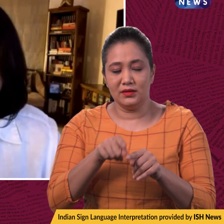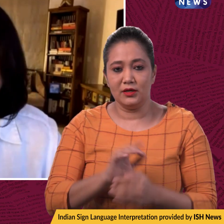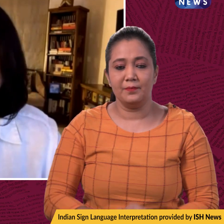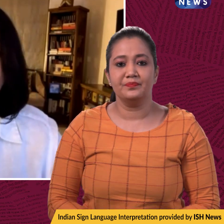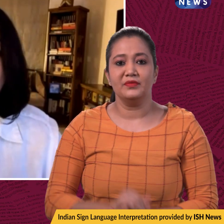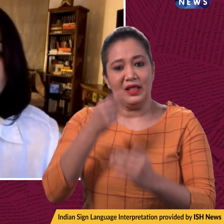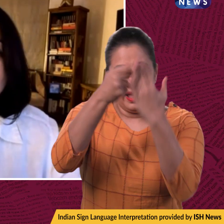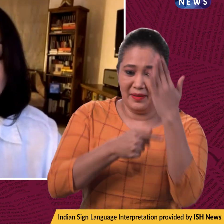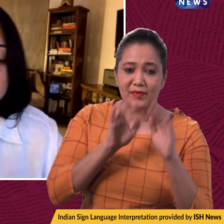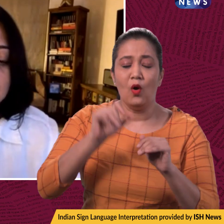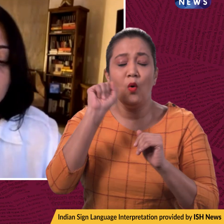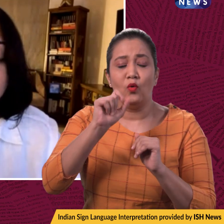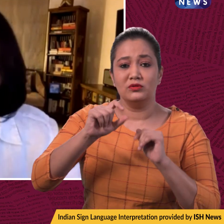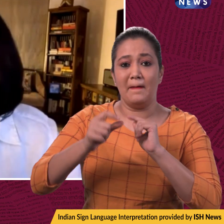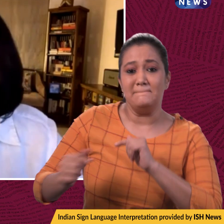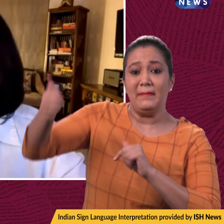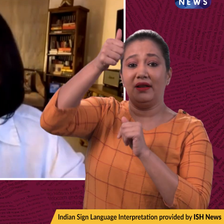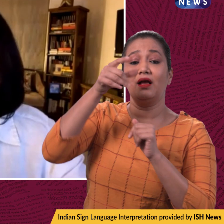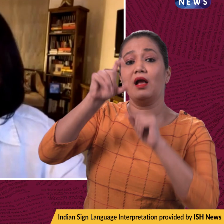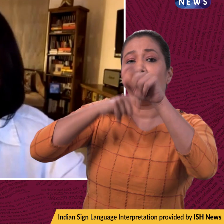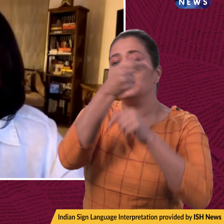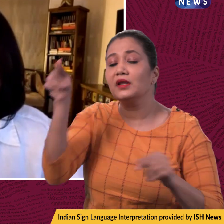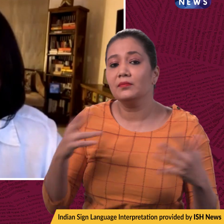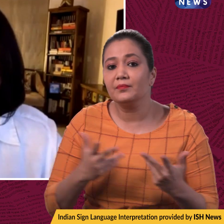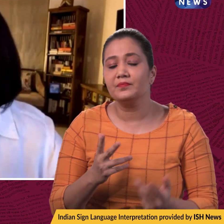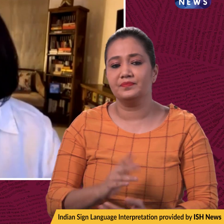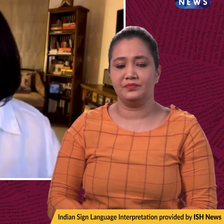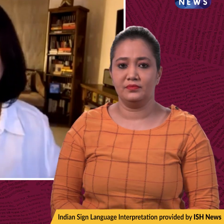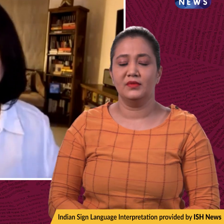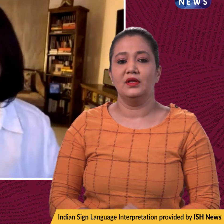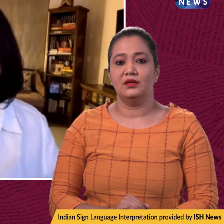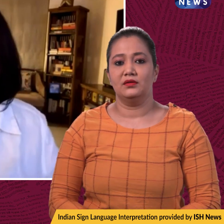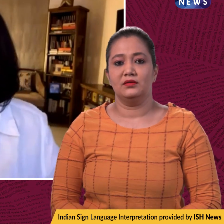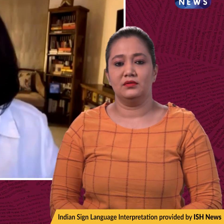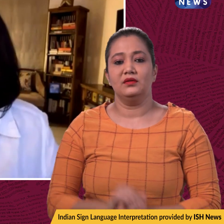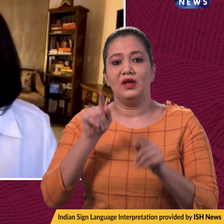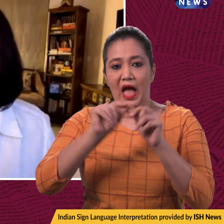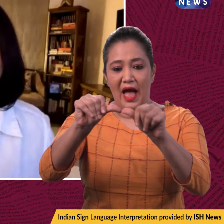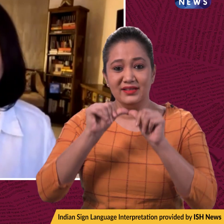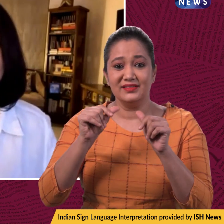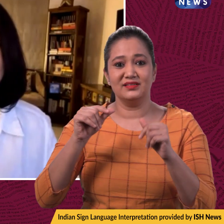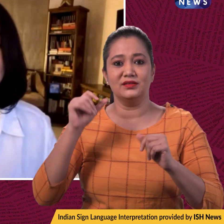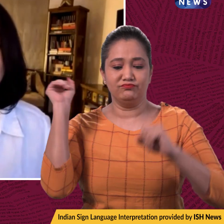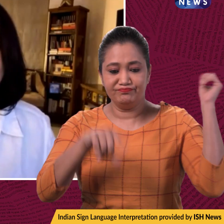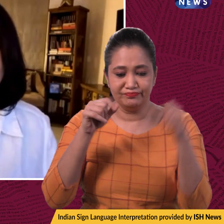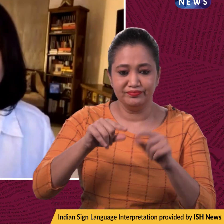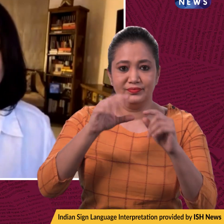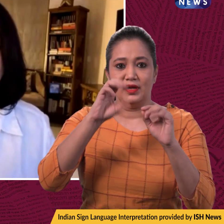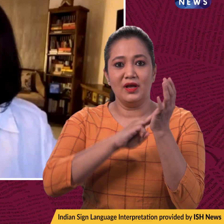listed today. What is the name of its parent company that actually did the listing? Leave the answer